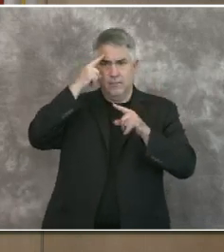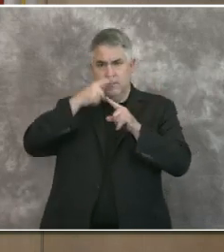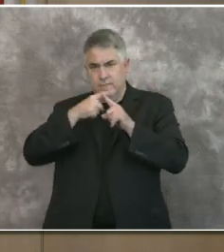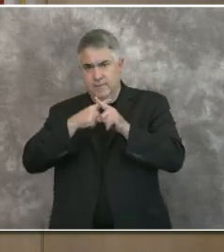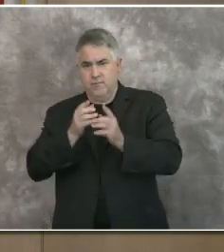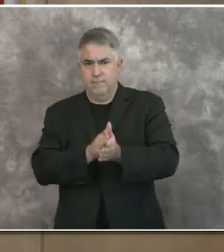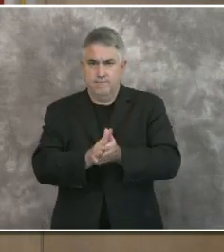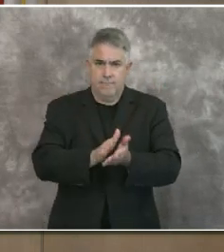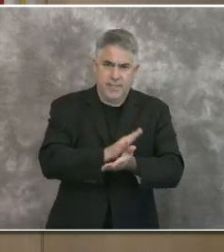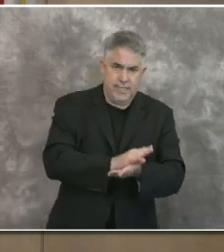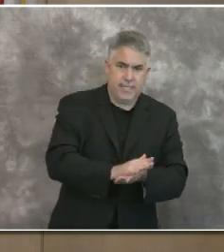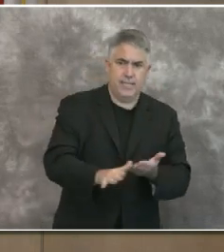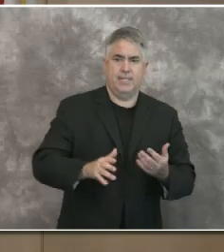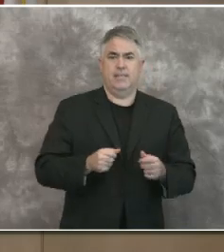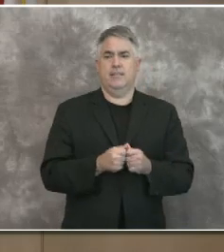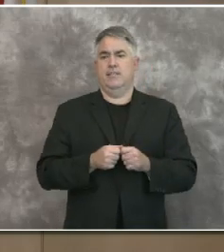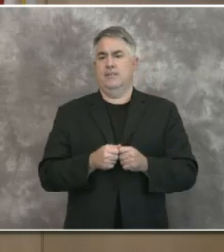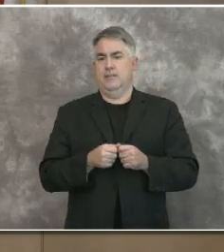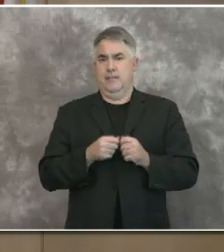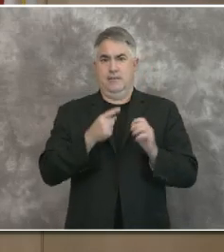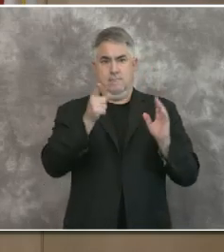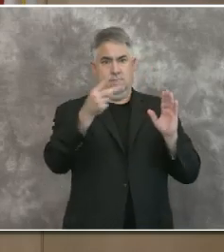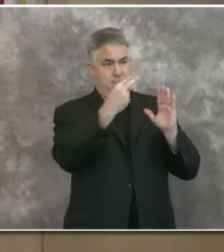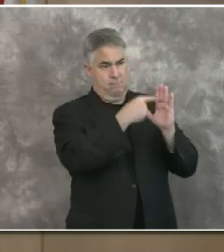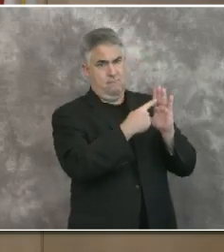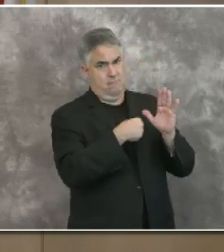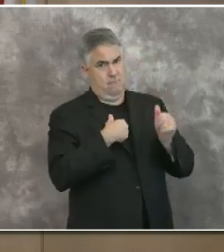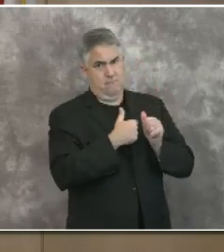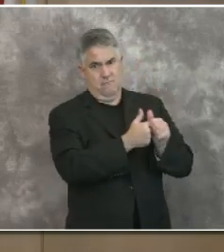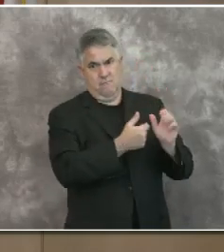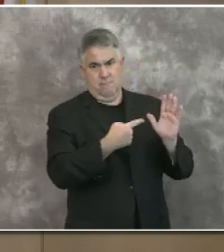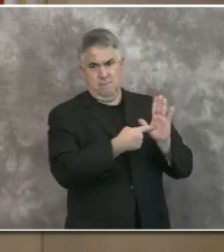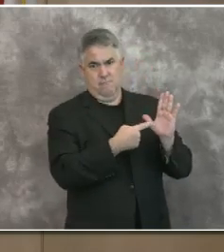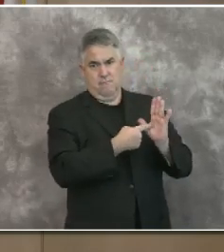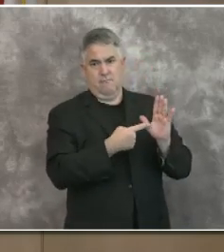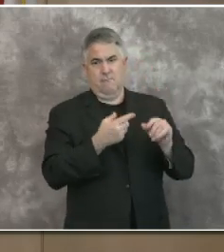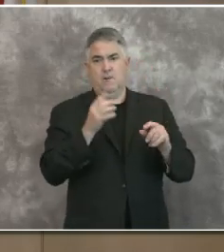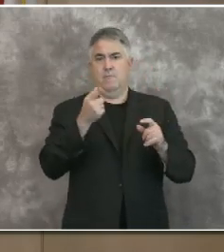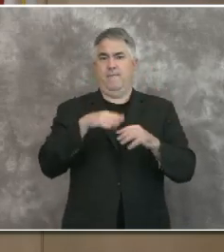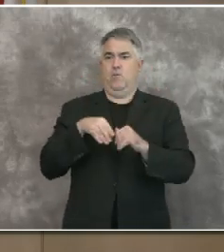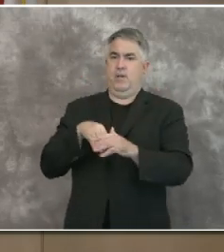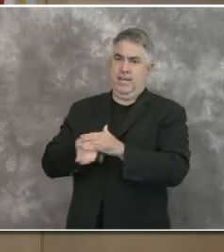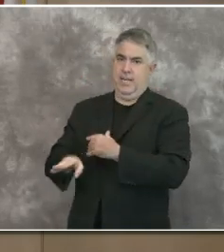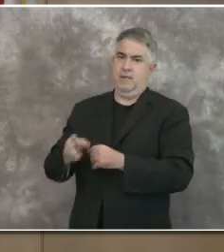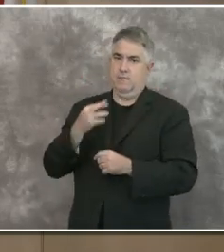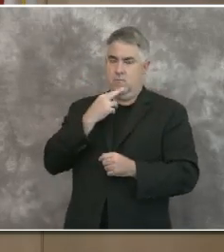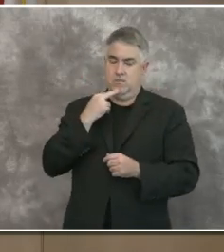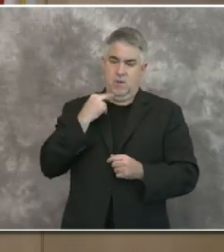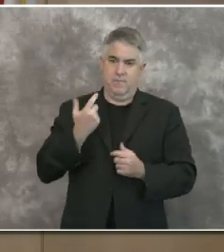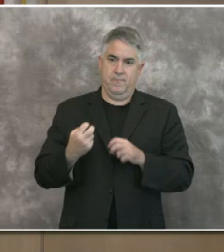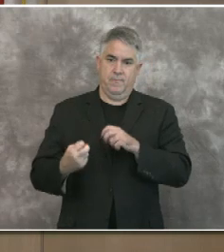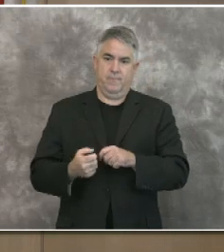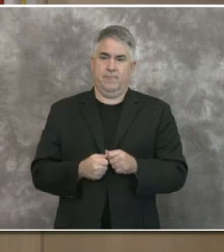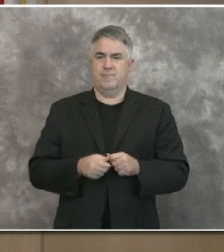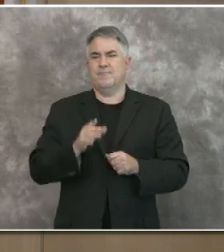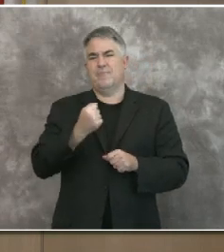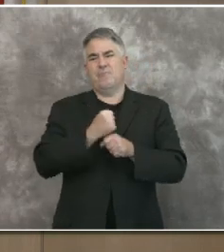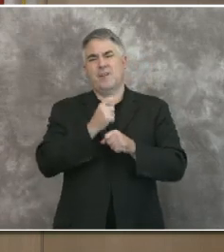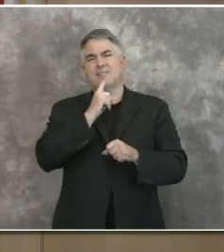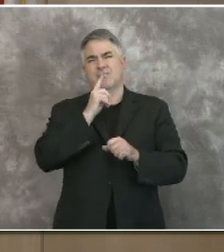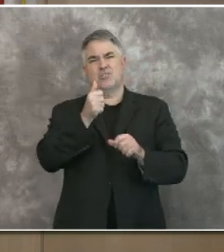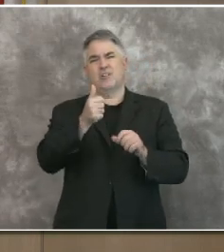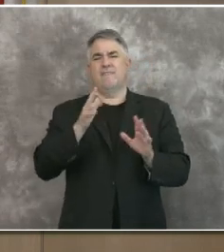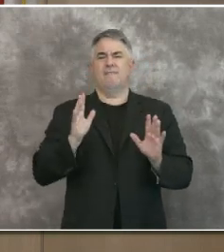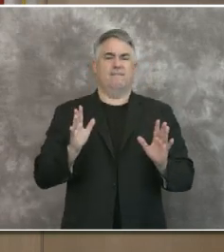welcome to read everything that the restaurants are doing before you enter. Please make sure to give yourself a little extra time so you comply with